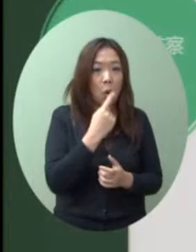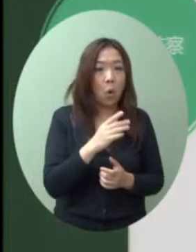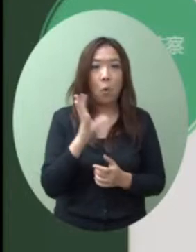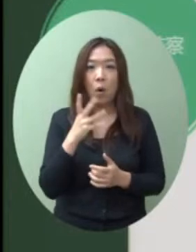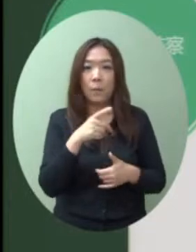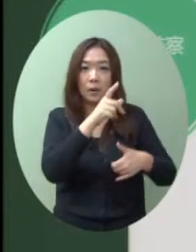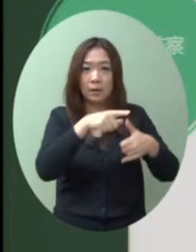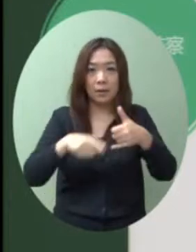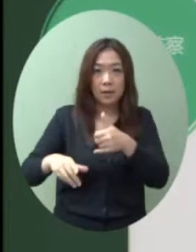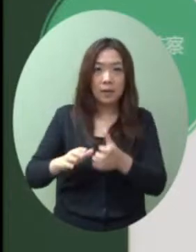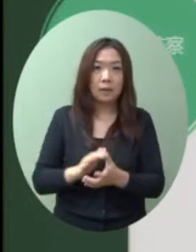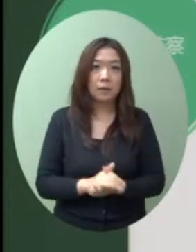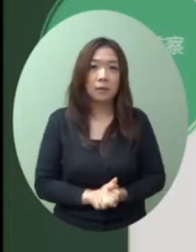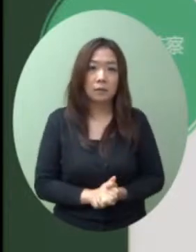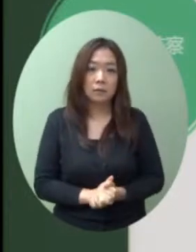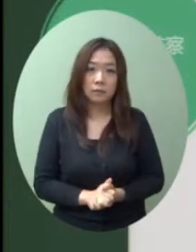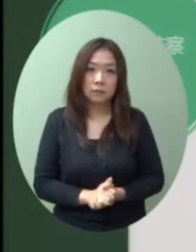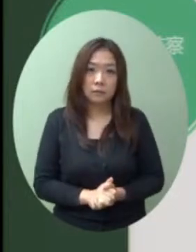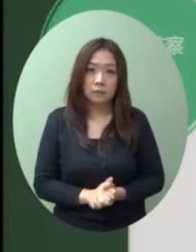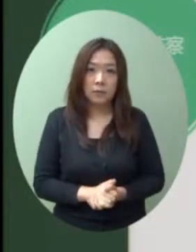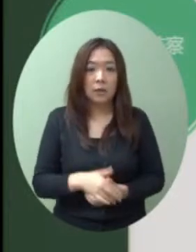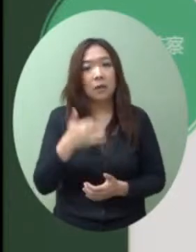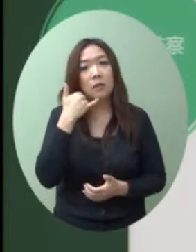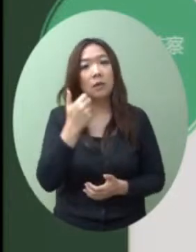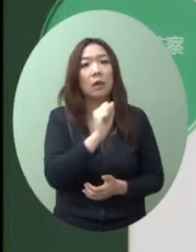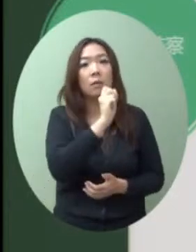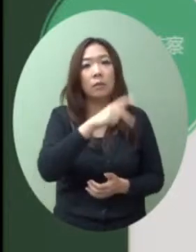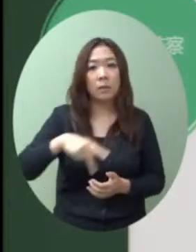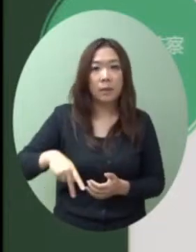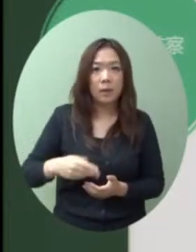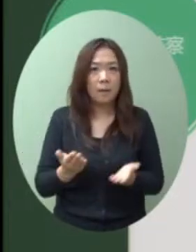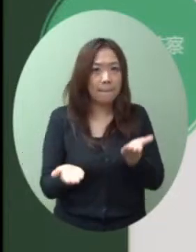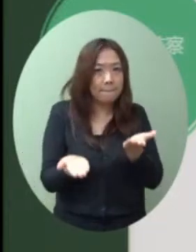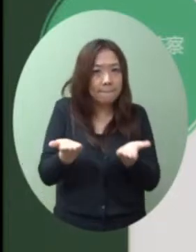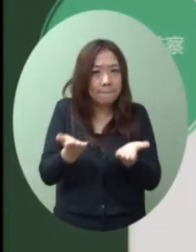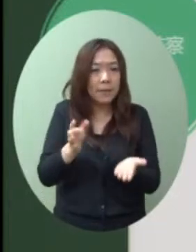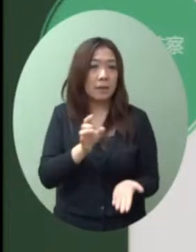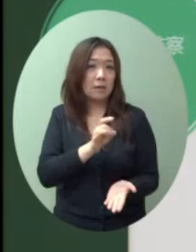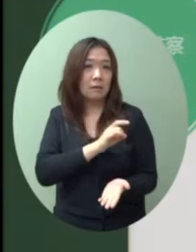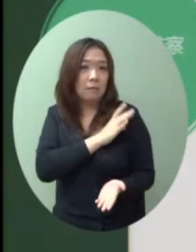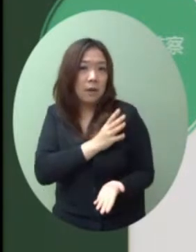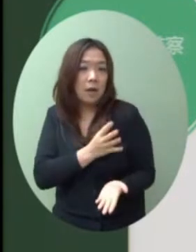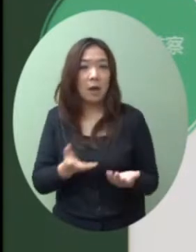After updating the app, for those who are given a red or yellow code,